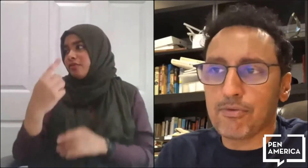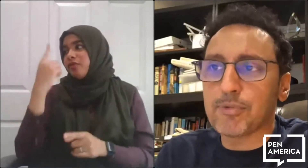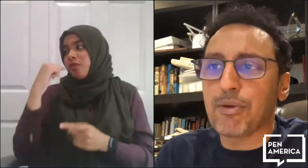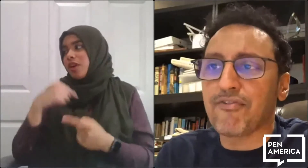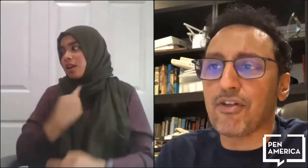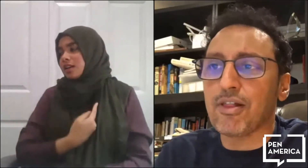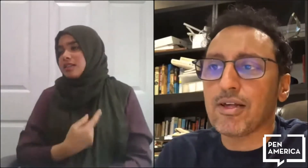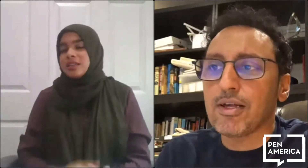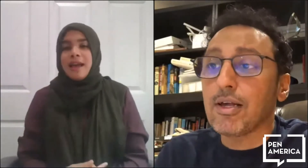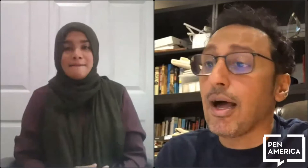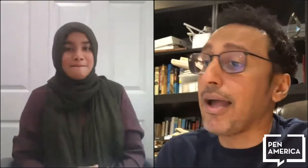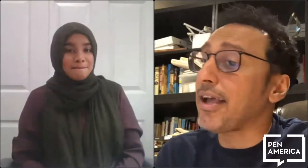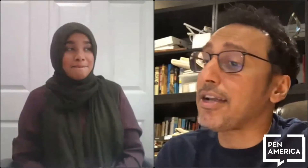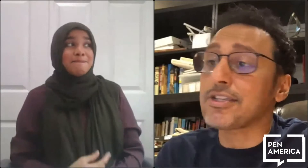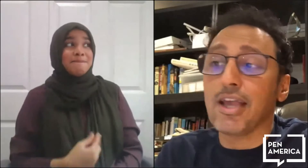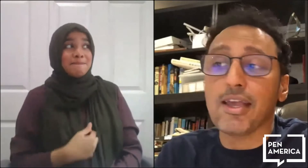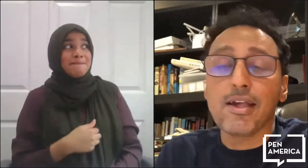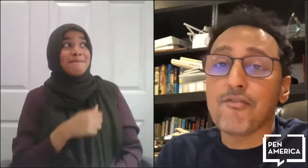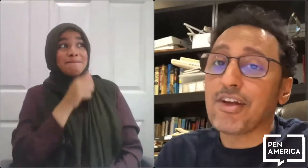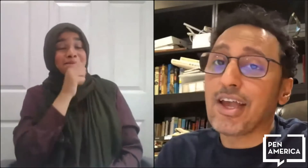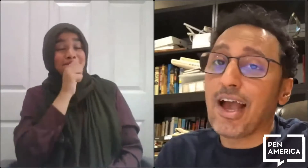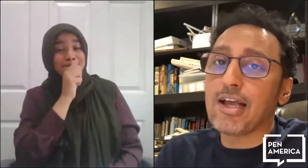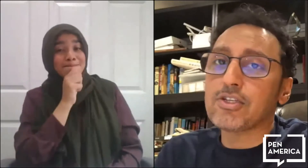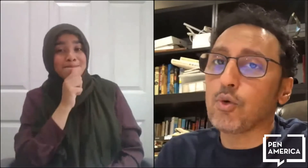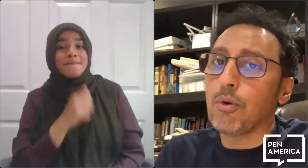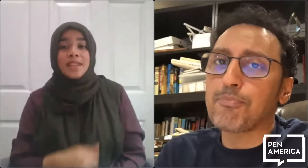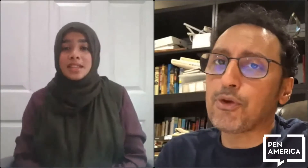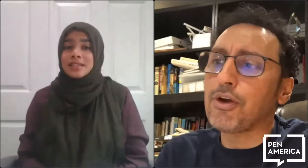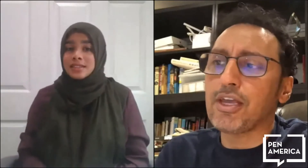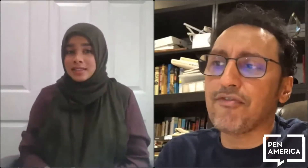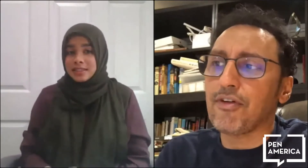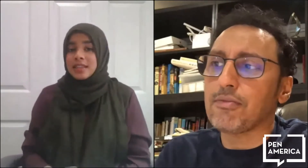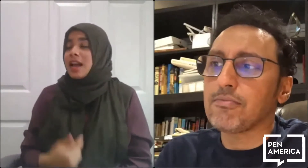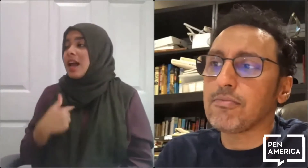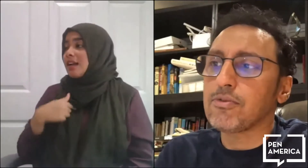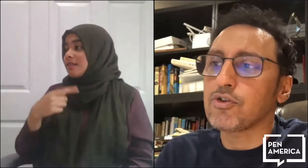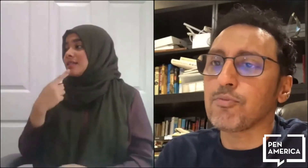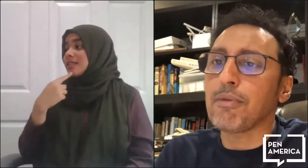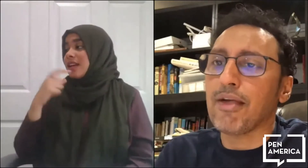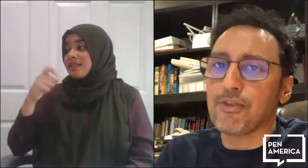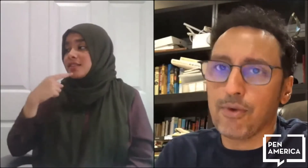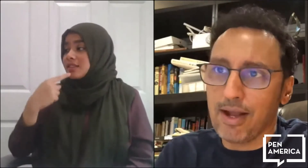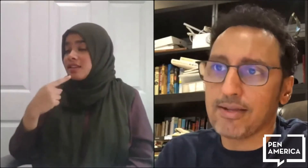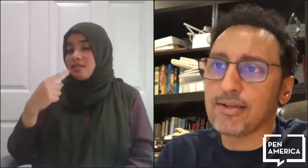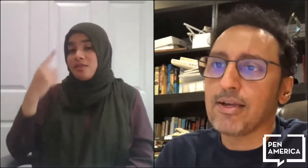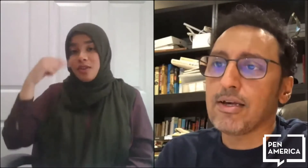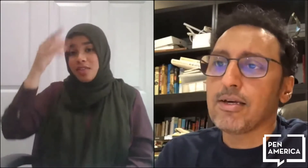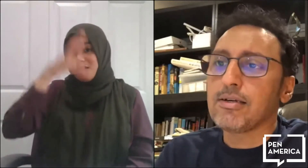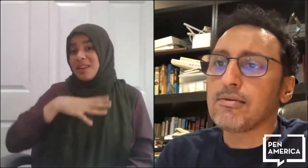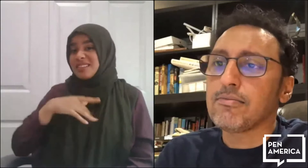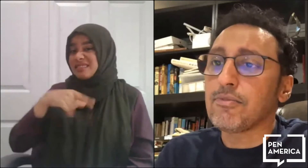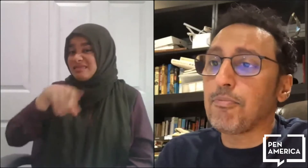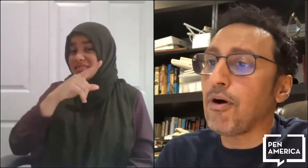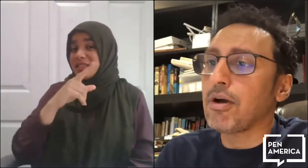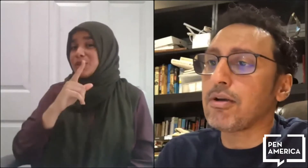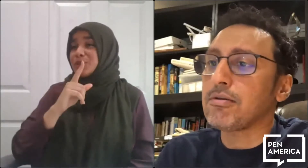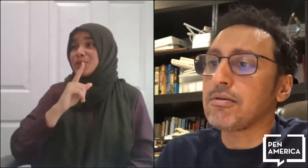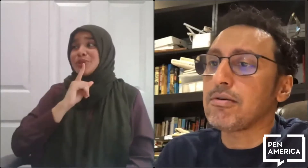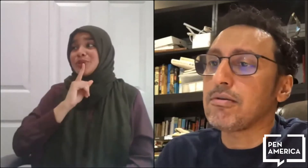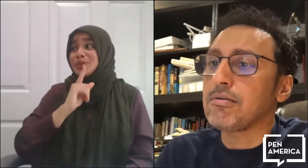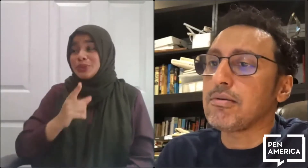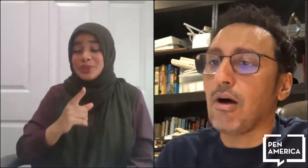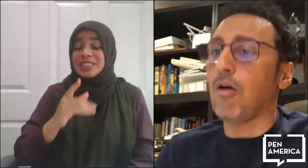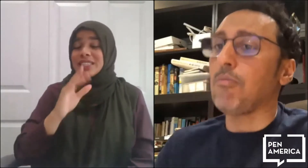would appear respectful. I gotta say, for guys who are pure evil, Trooper Matthew added, the